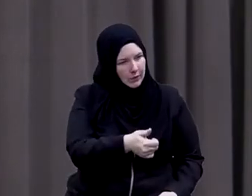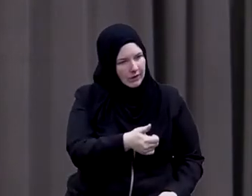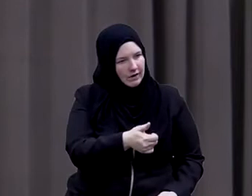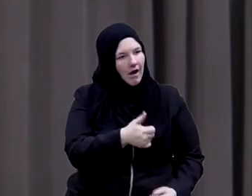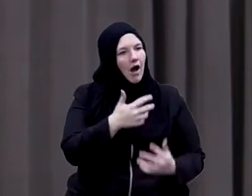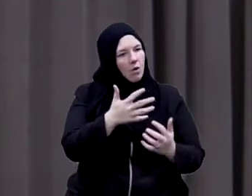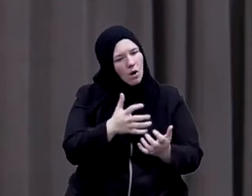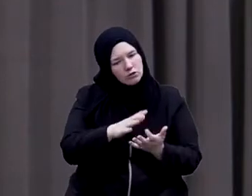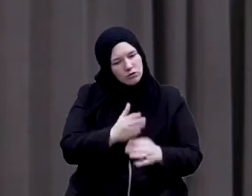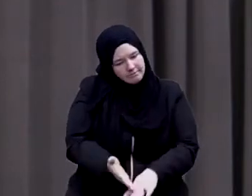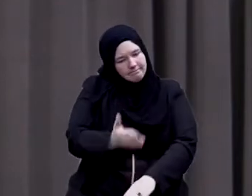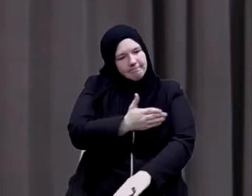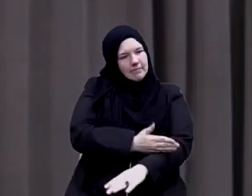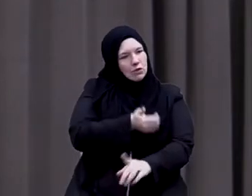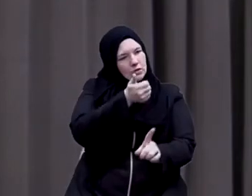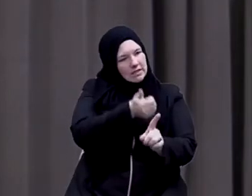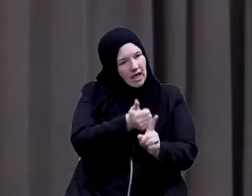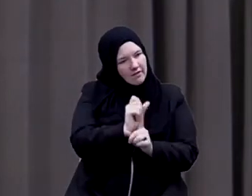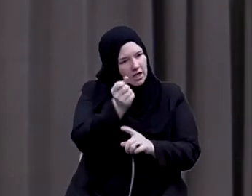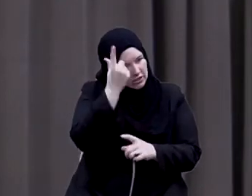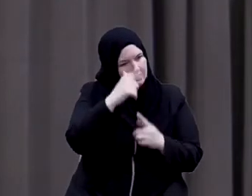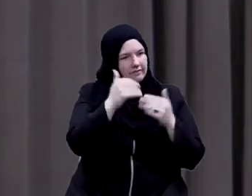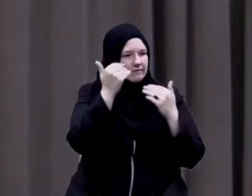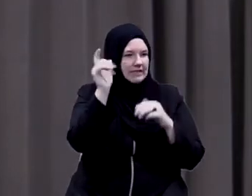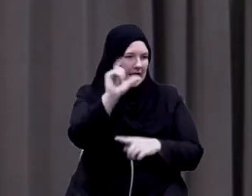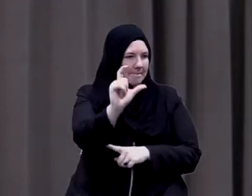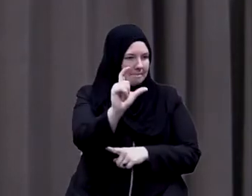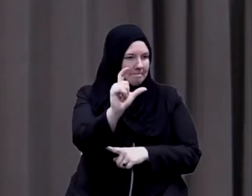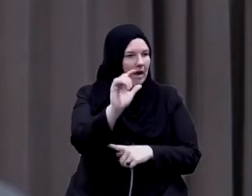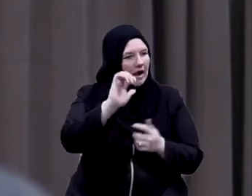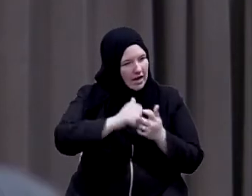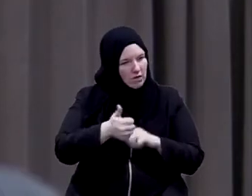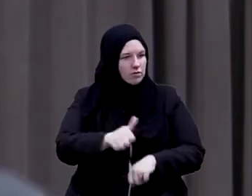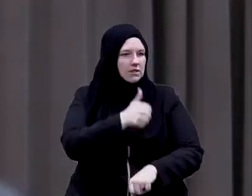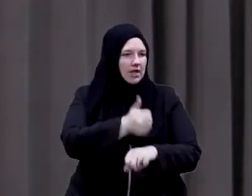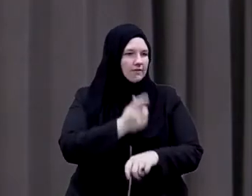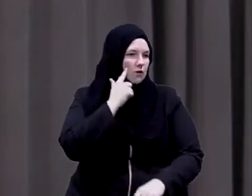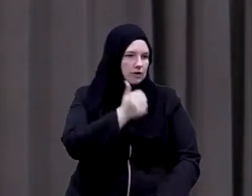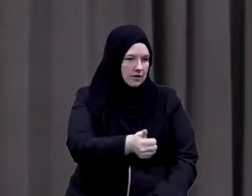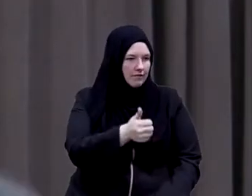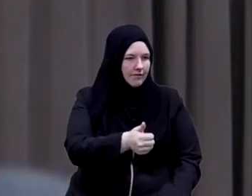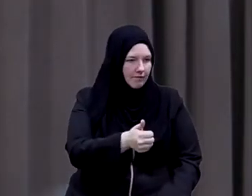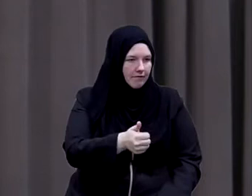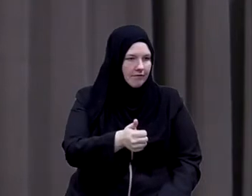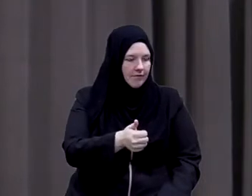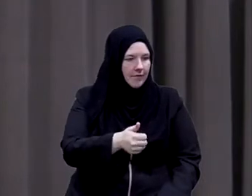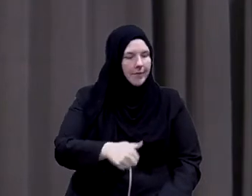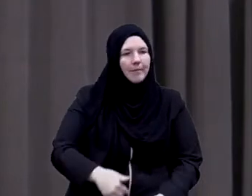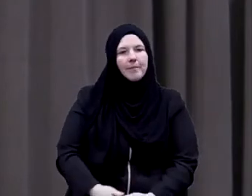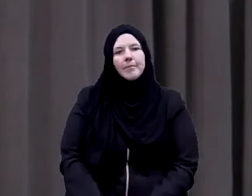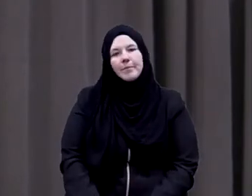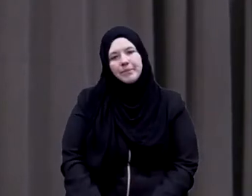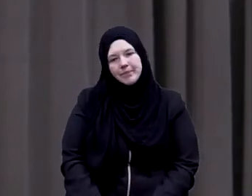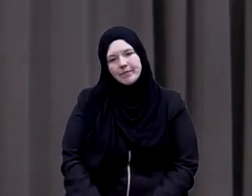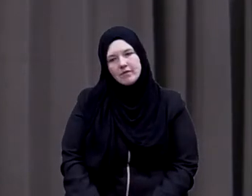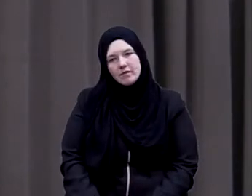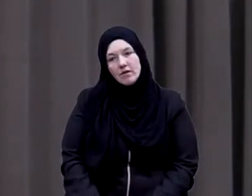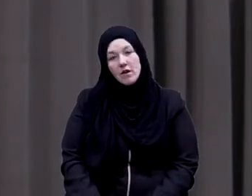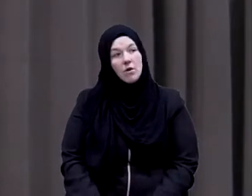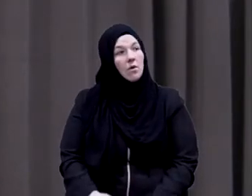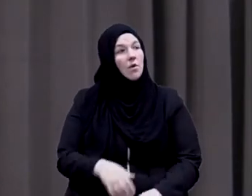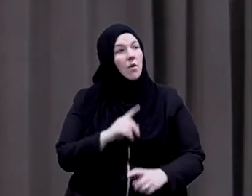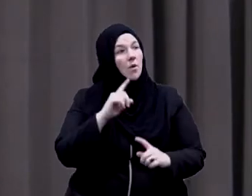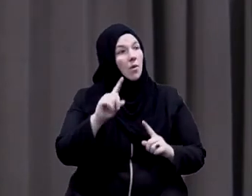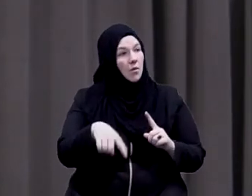of Islam and the limit you set for yourself. How far you want to go. So